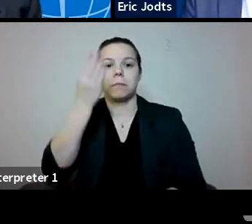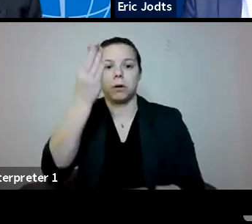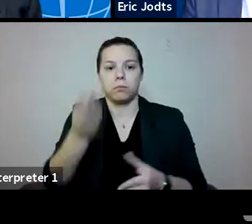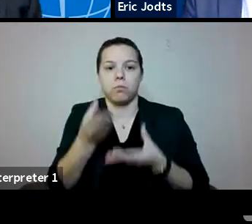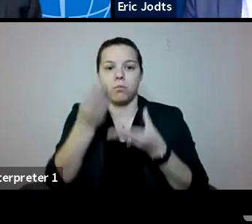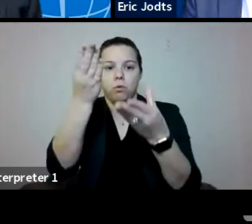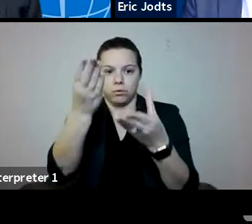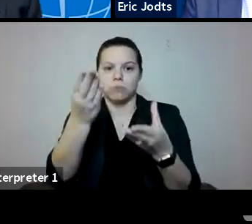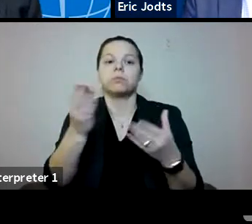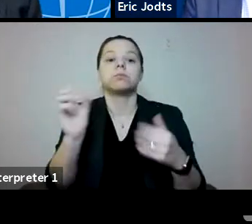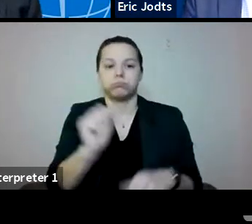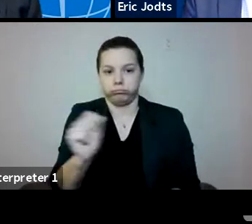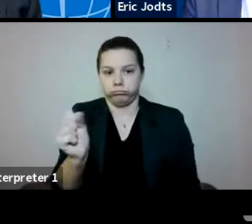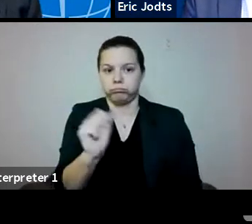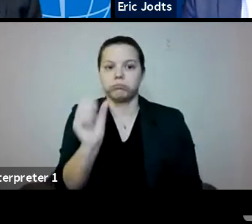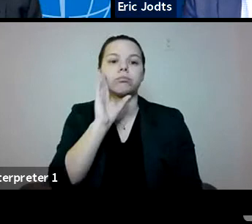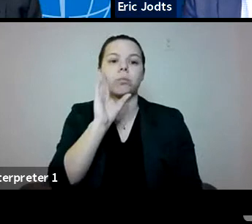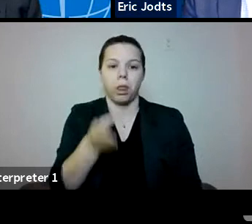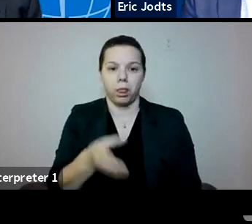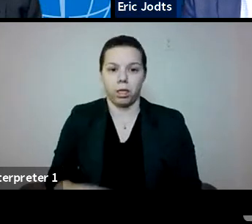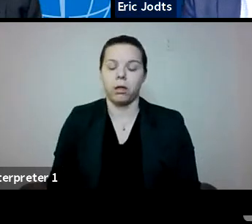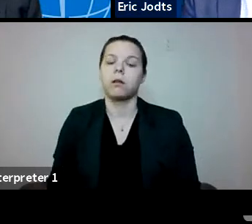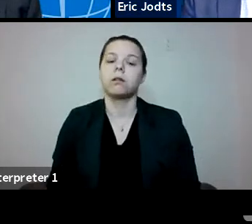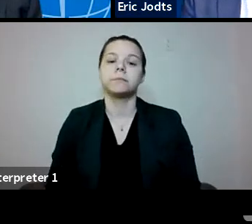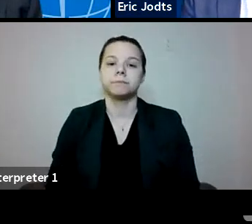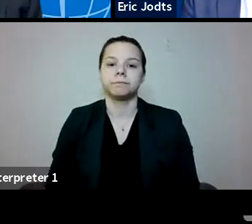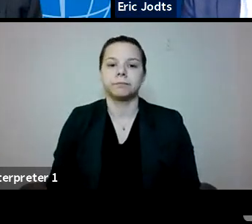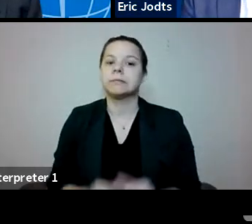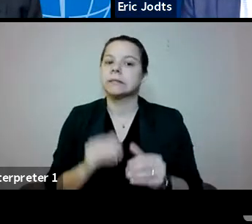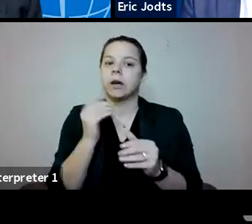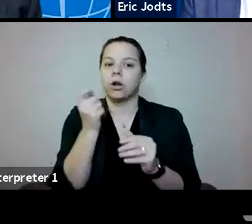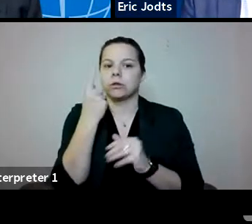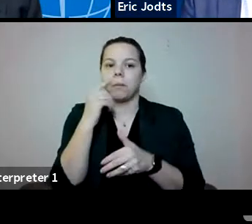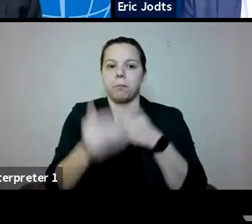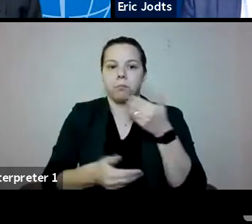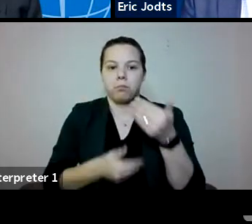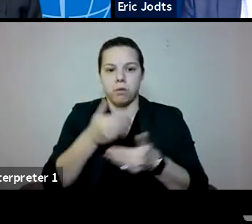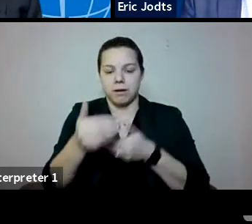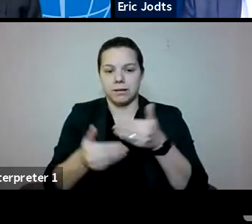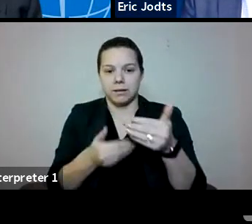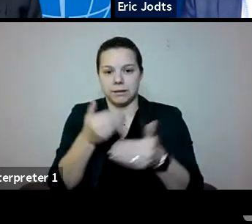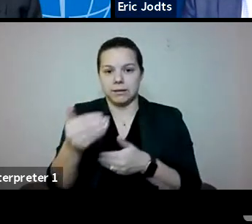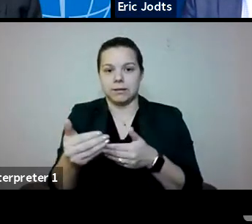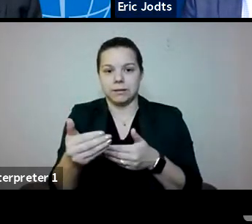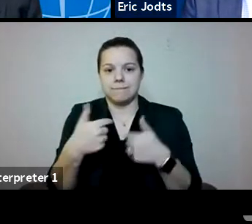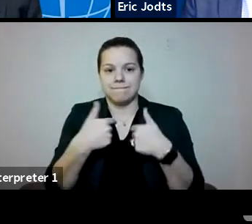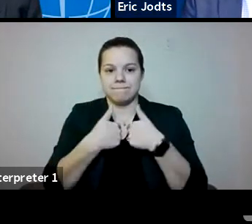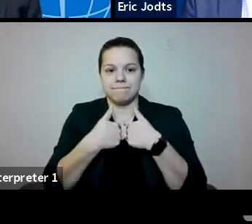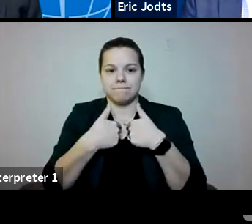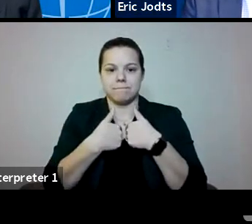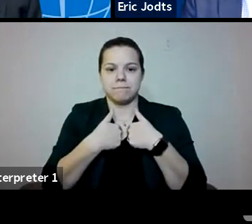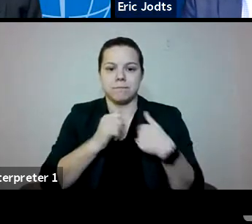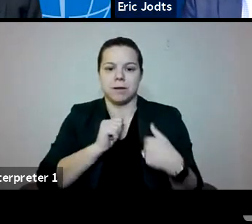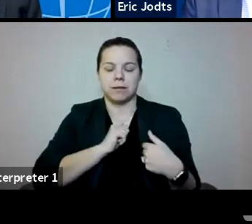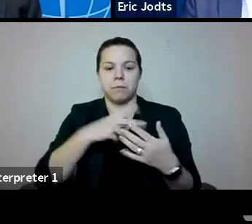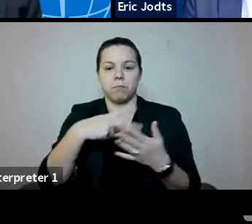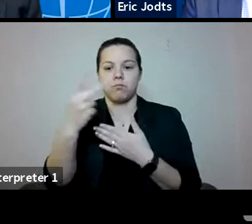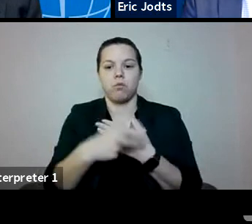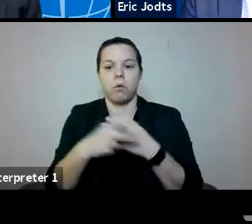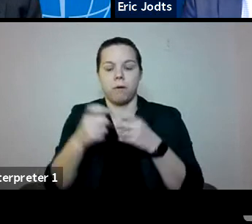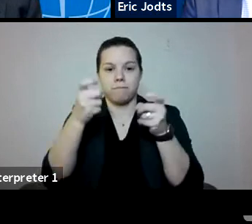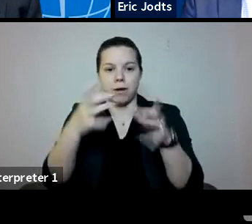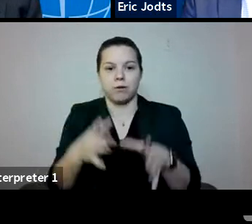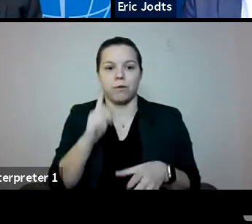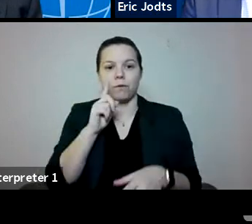actually do that. It's a process wherein I, as the program manager for